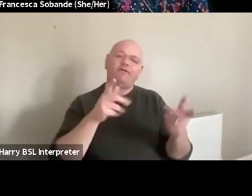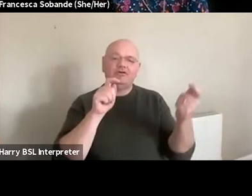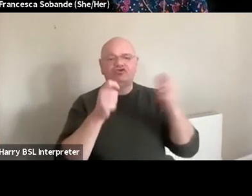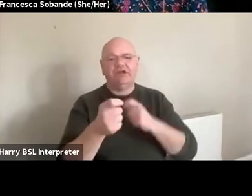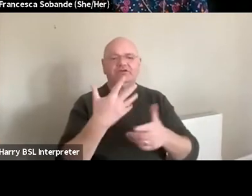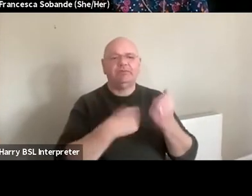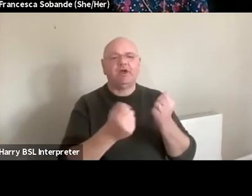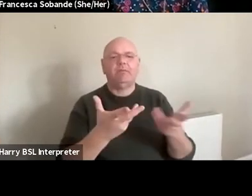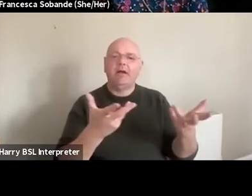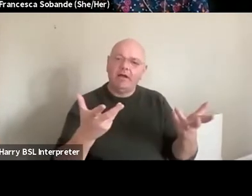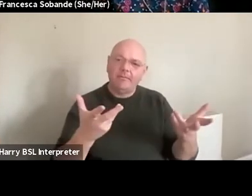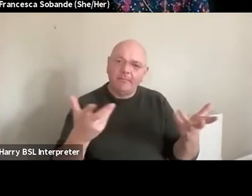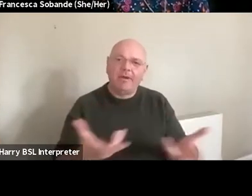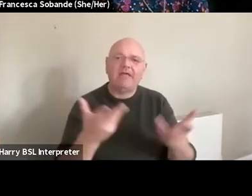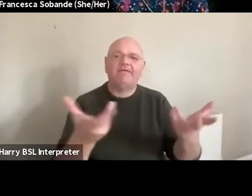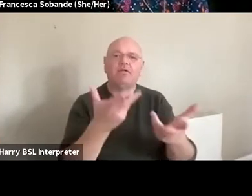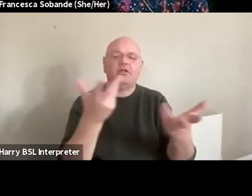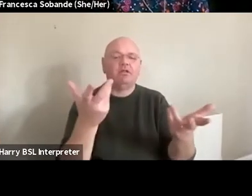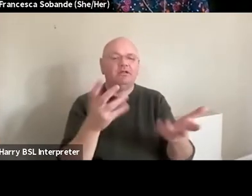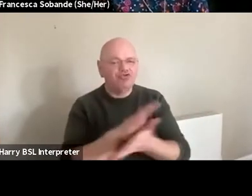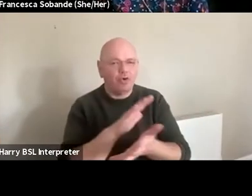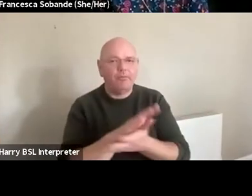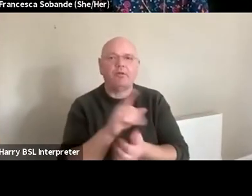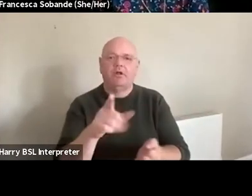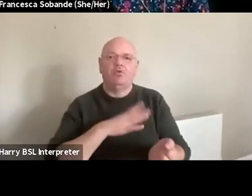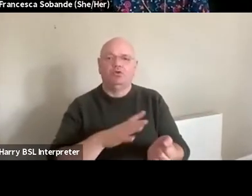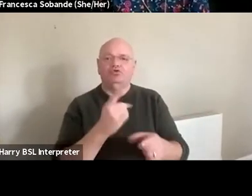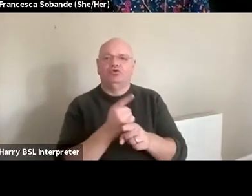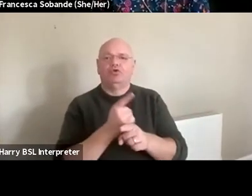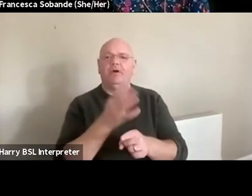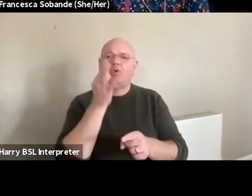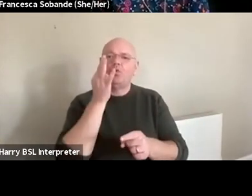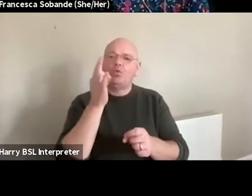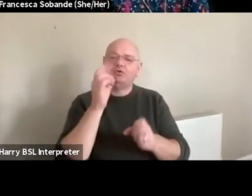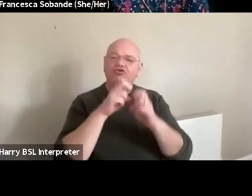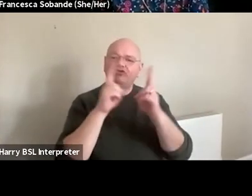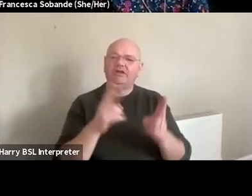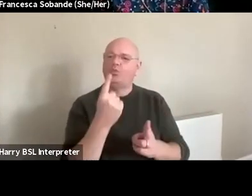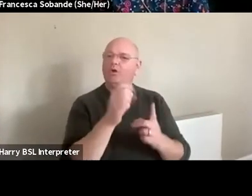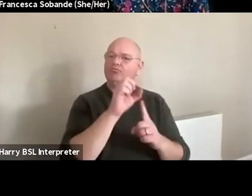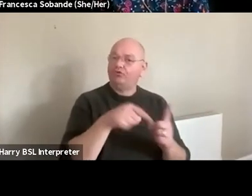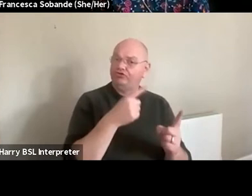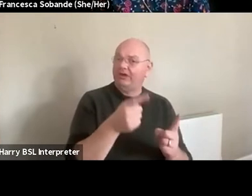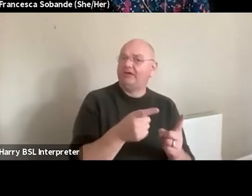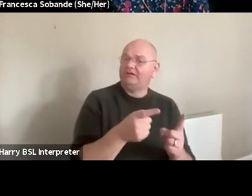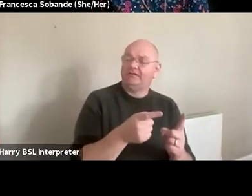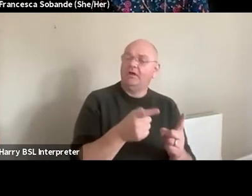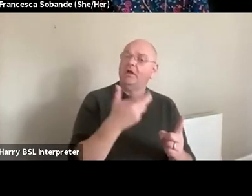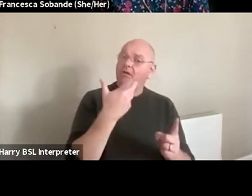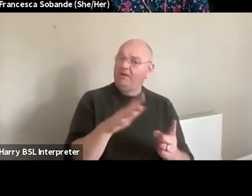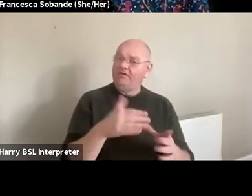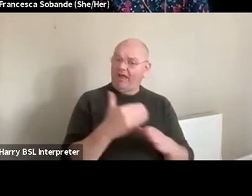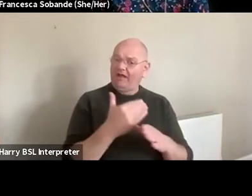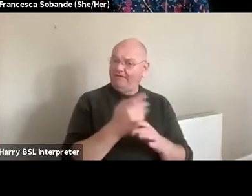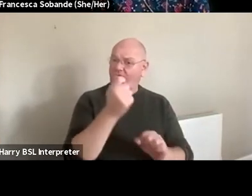of Watershed's projects. It's called Playable City. It's a project that has been active for a number of